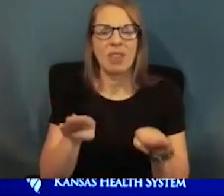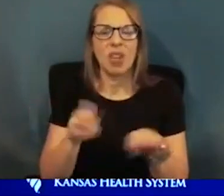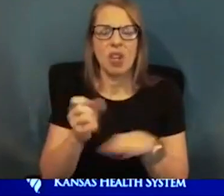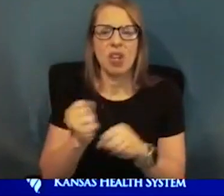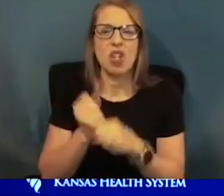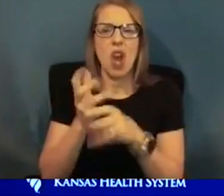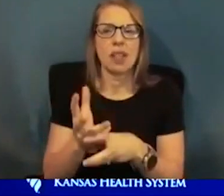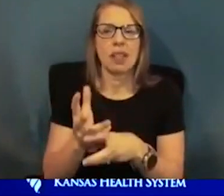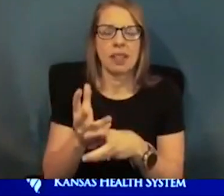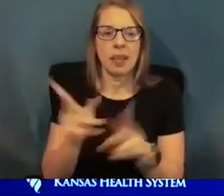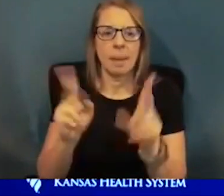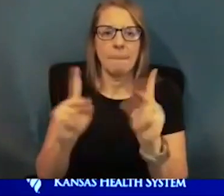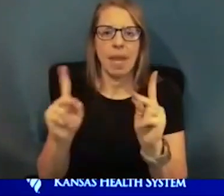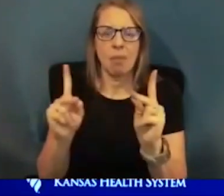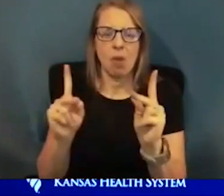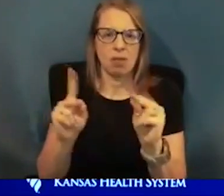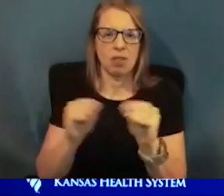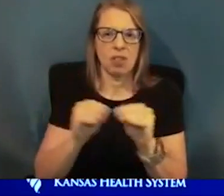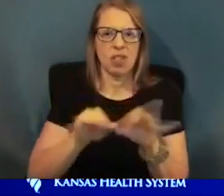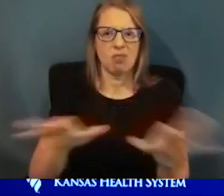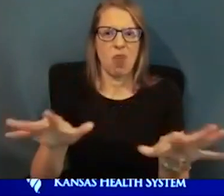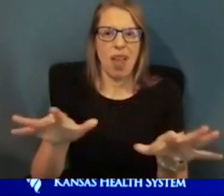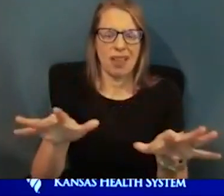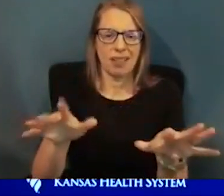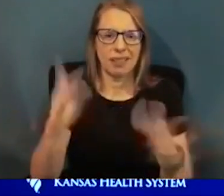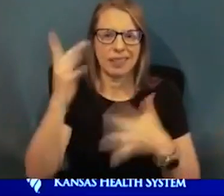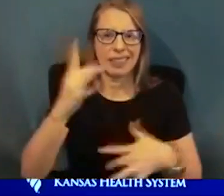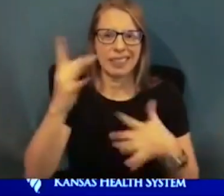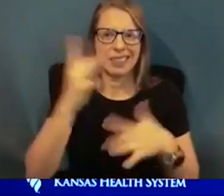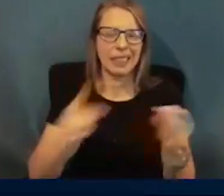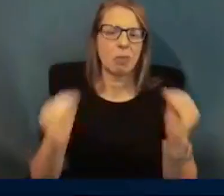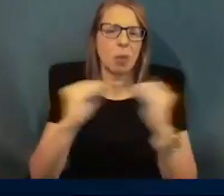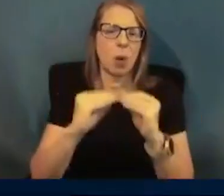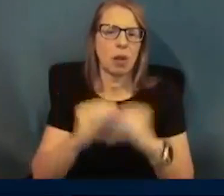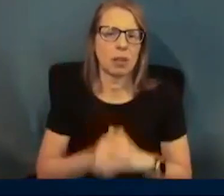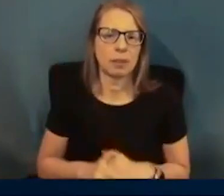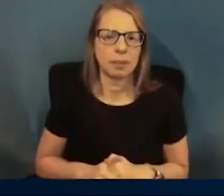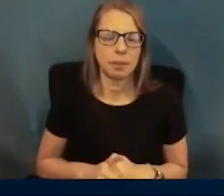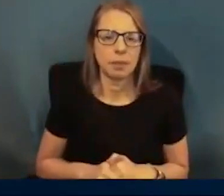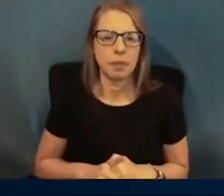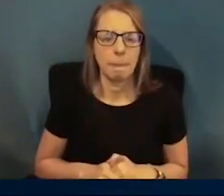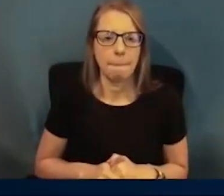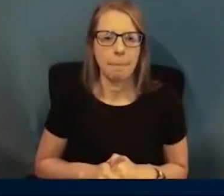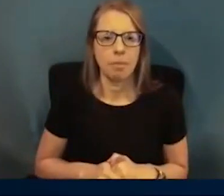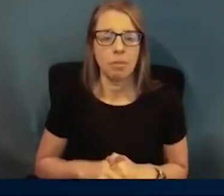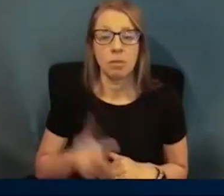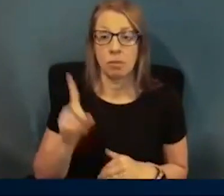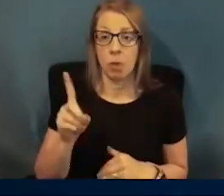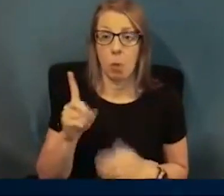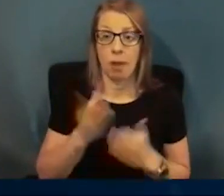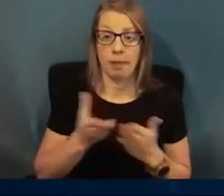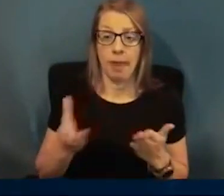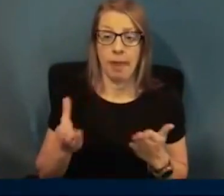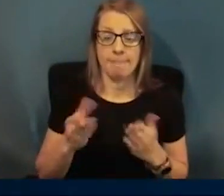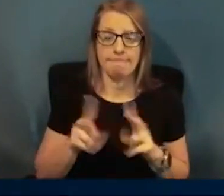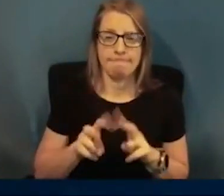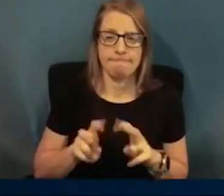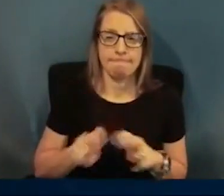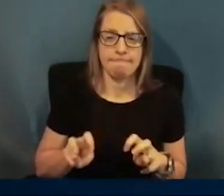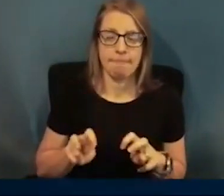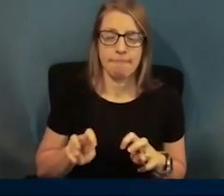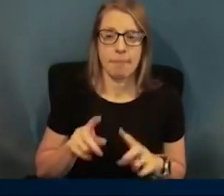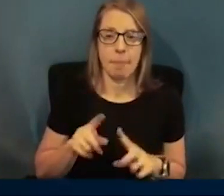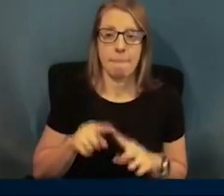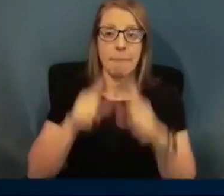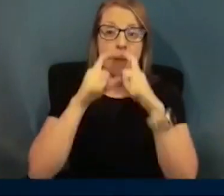the disease more. Do you have any comments, Dr. Moore? Well, one thing you could look at is mask